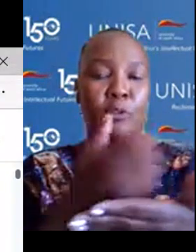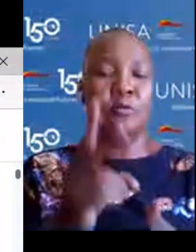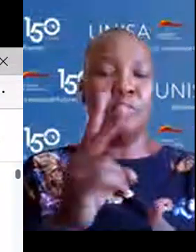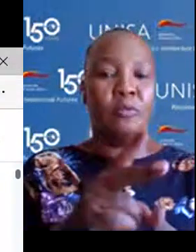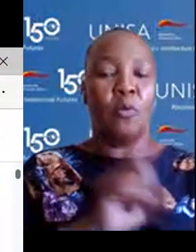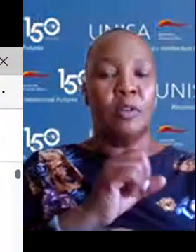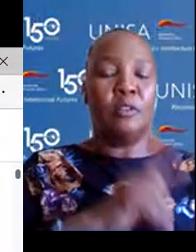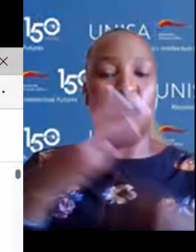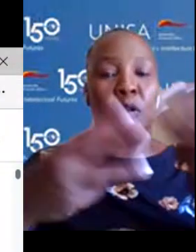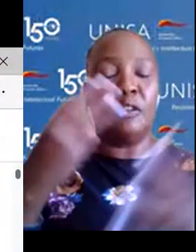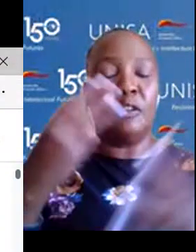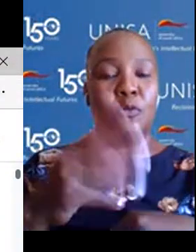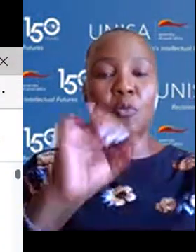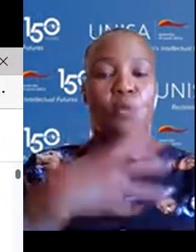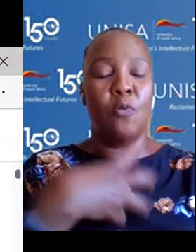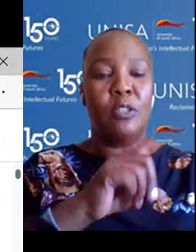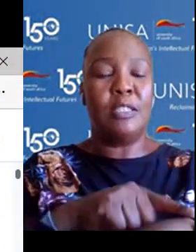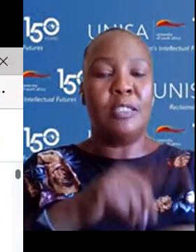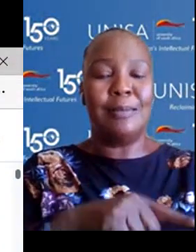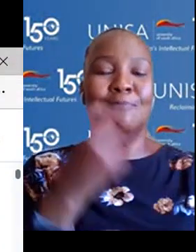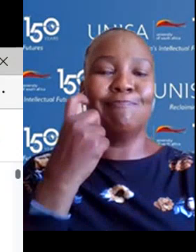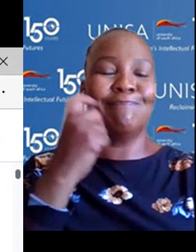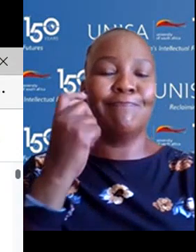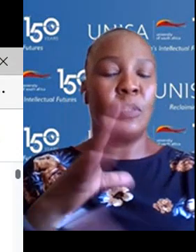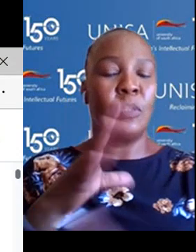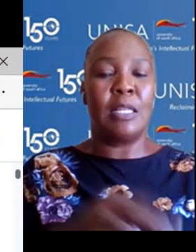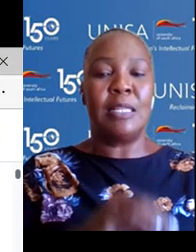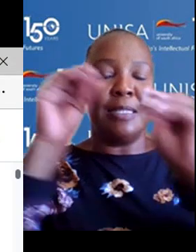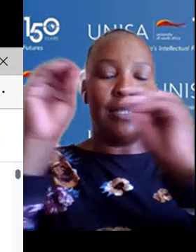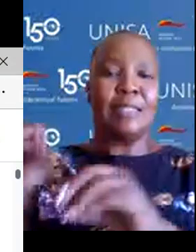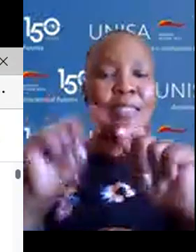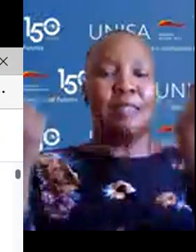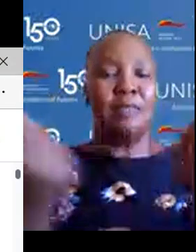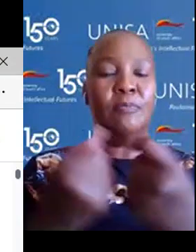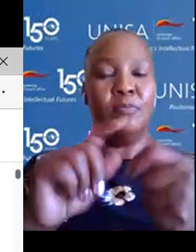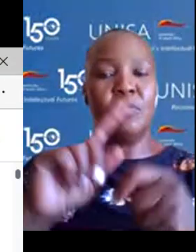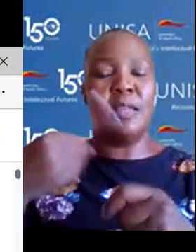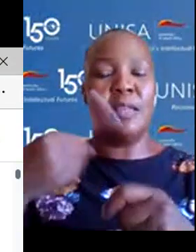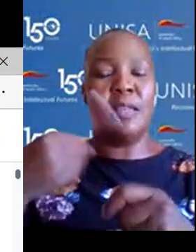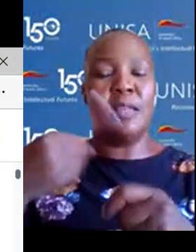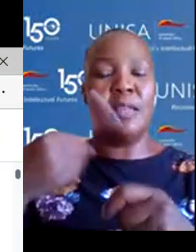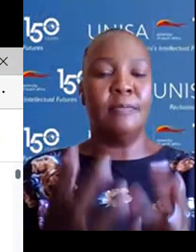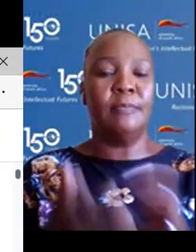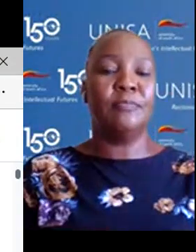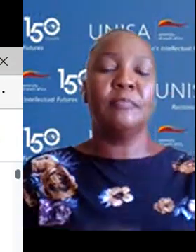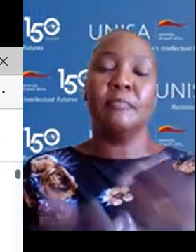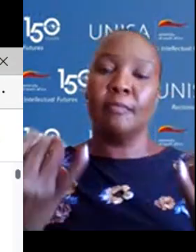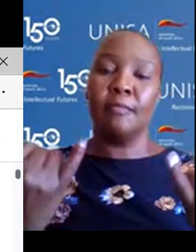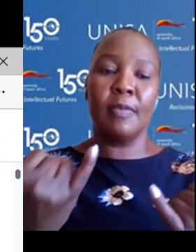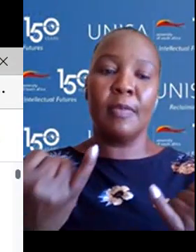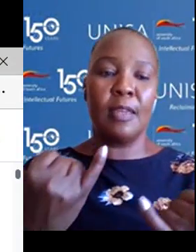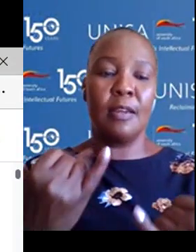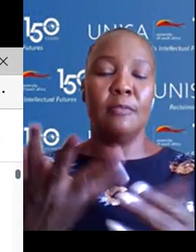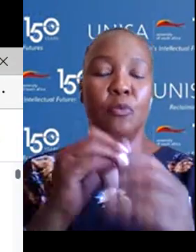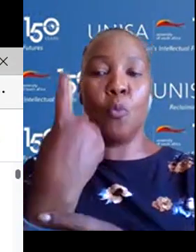own time. A little bit easier than jumping between teams and everything else. Okay, so now we've installed